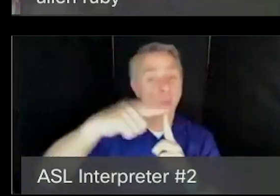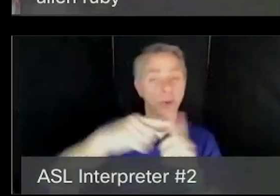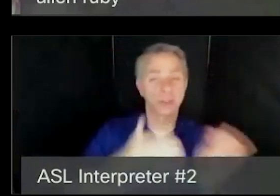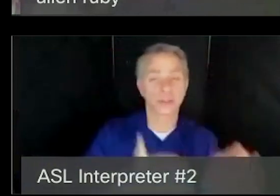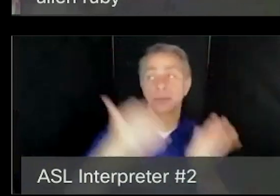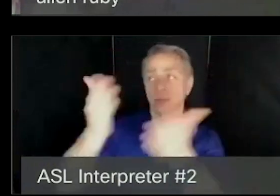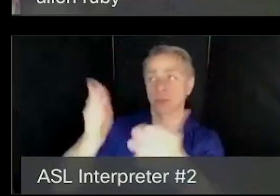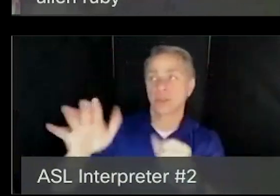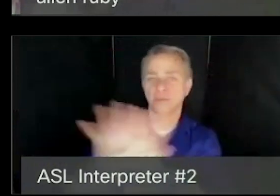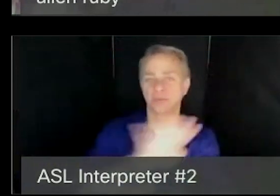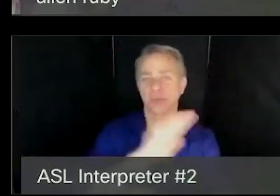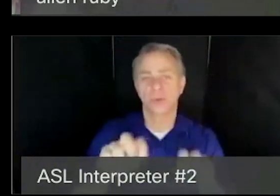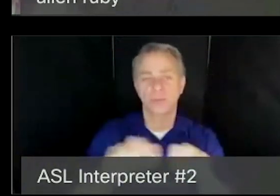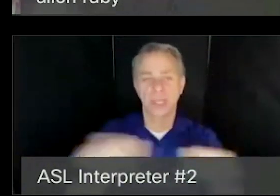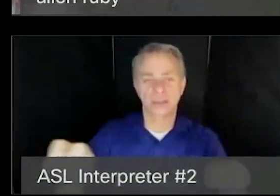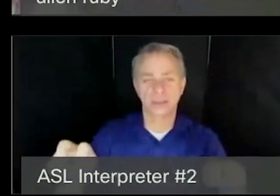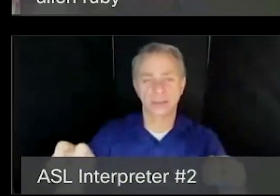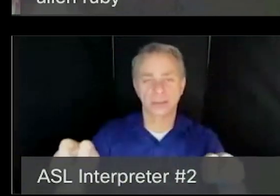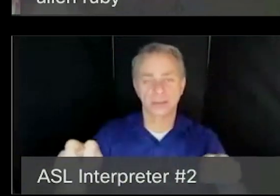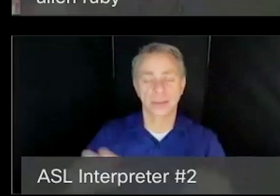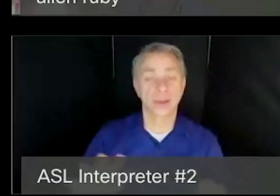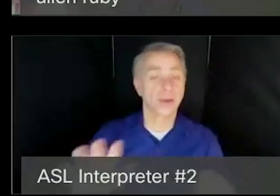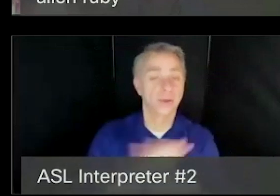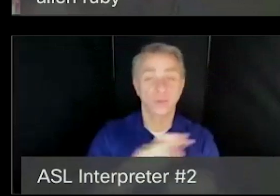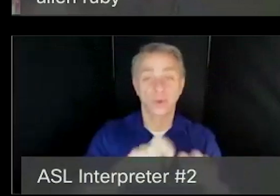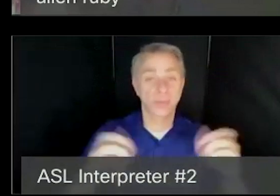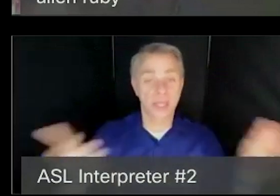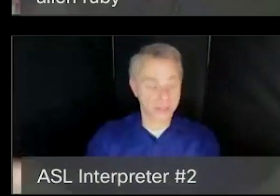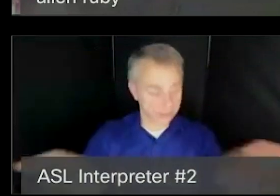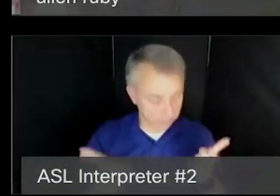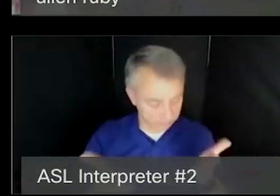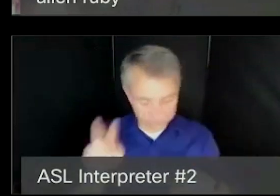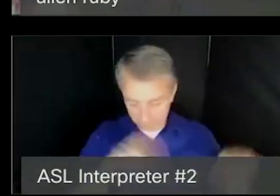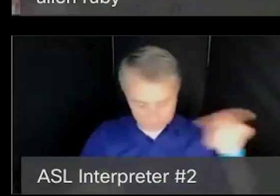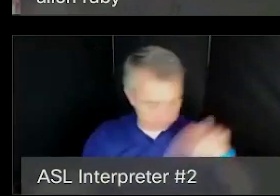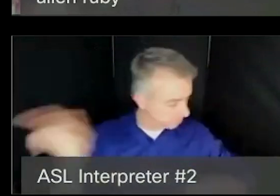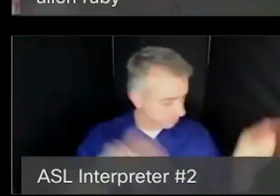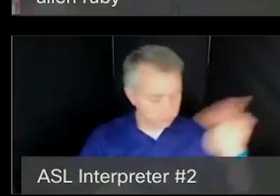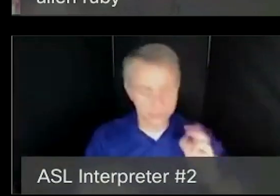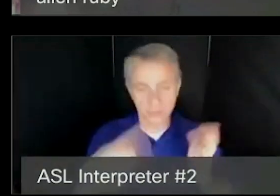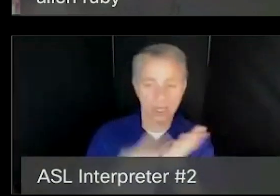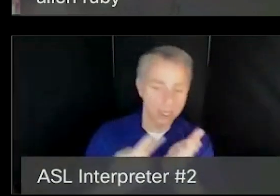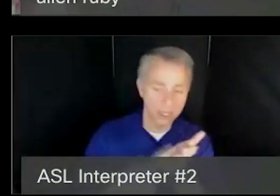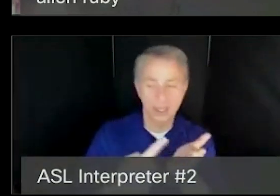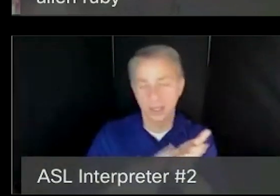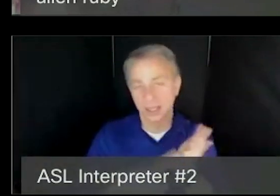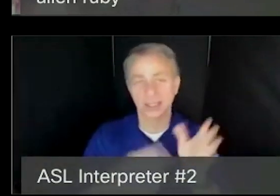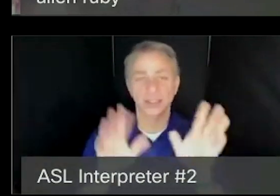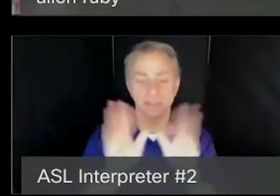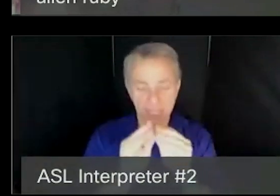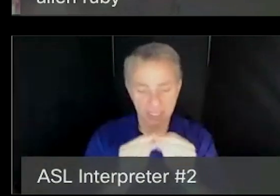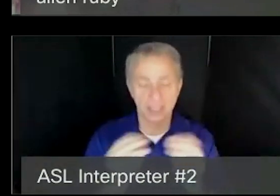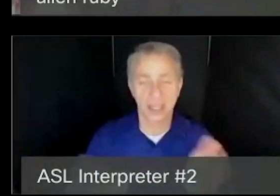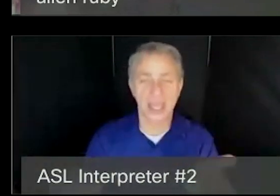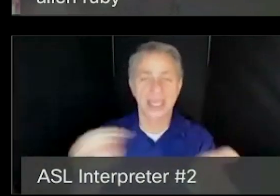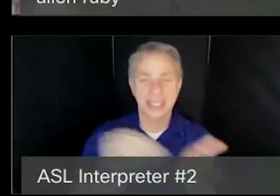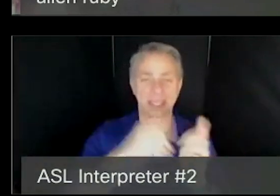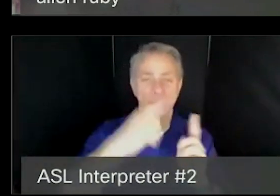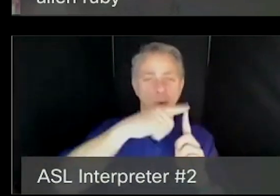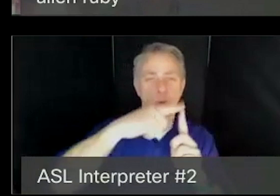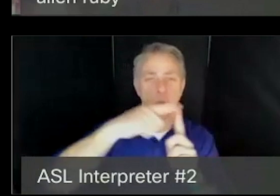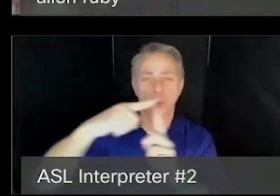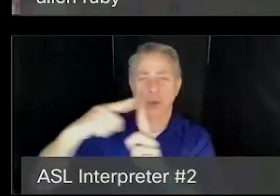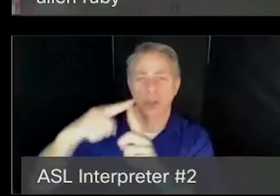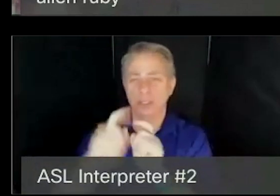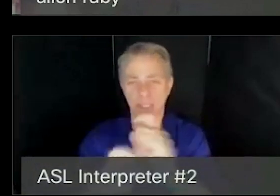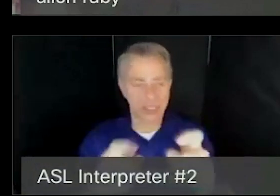panel discusses them at a meeting and scores them once again. And then